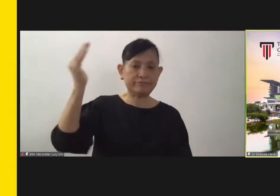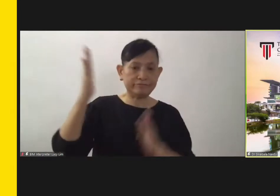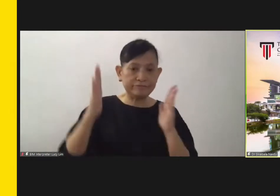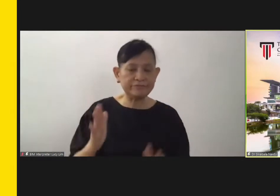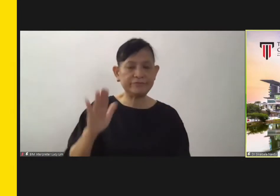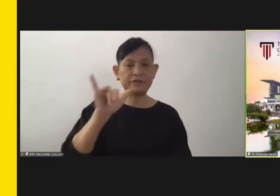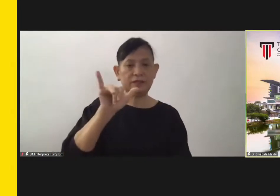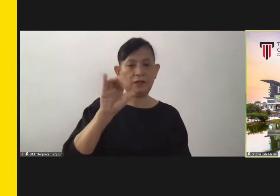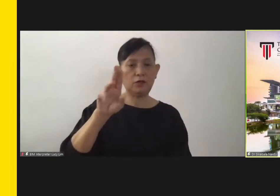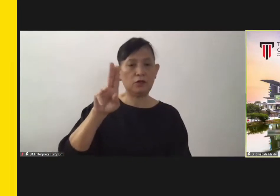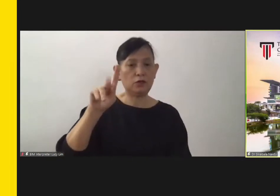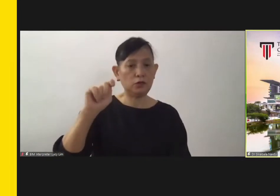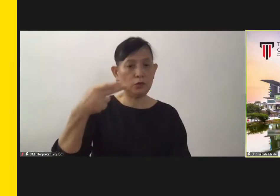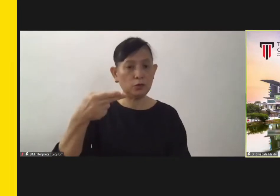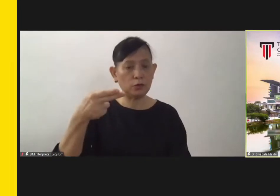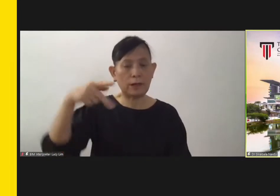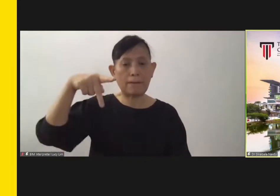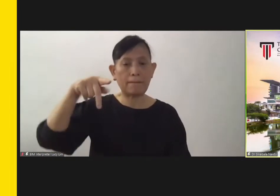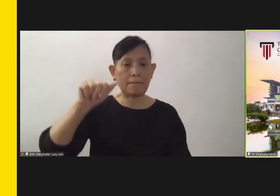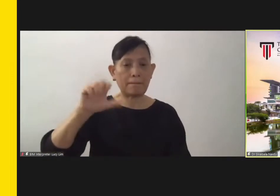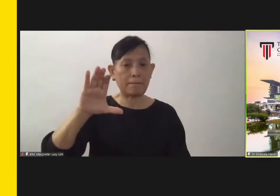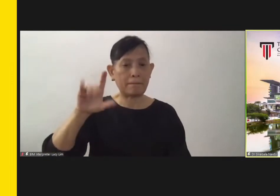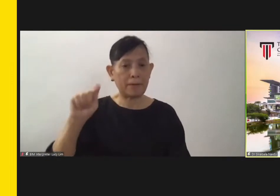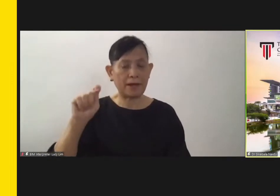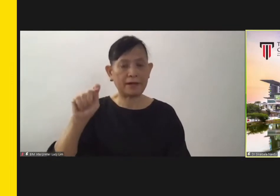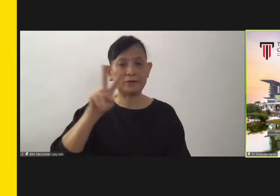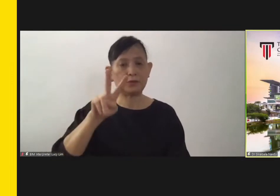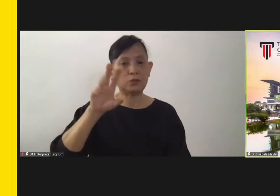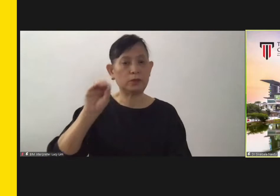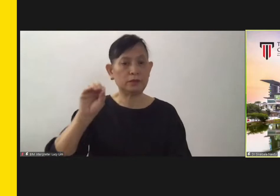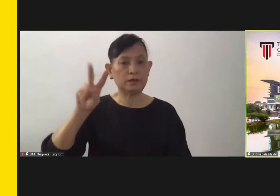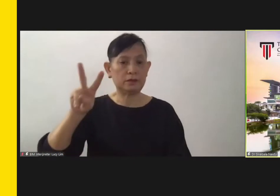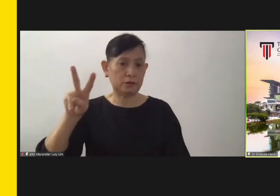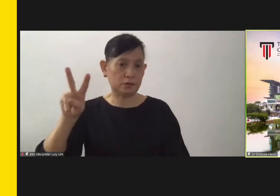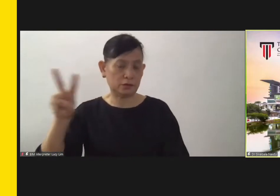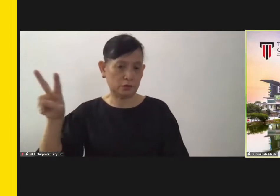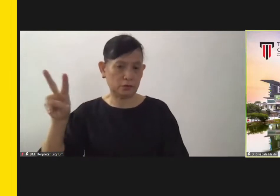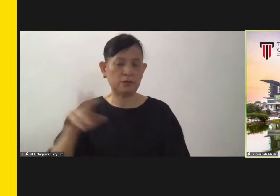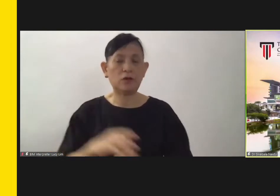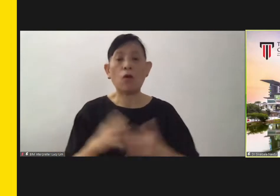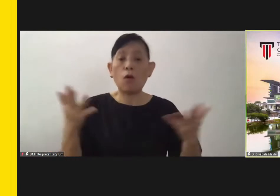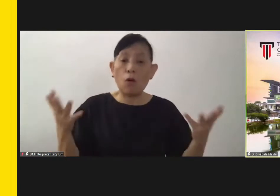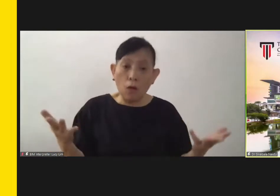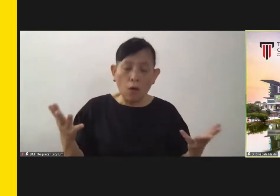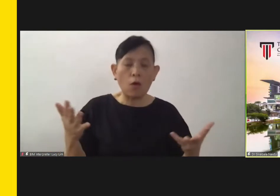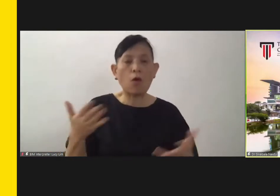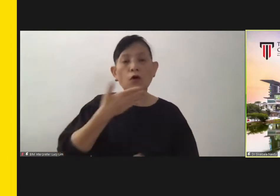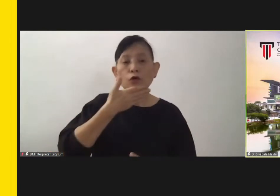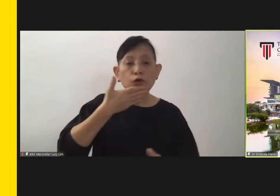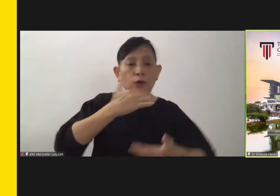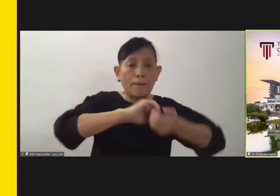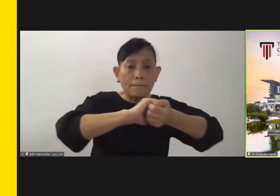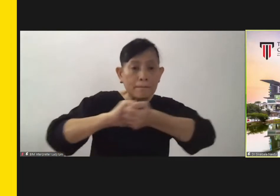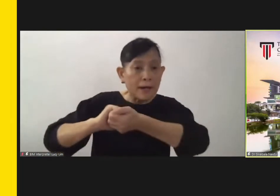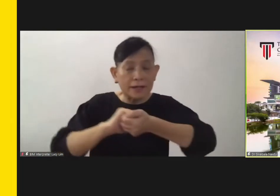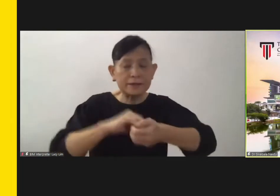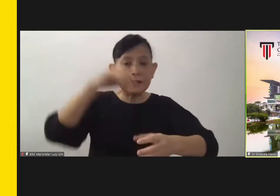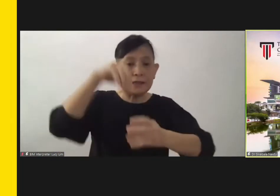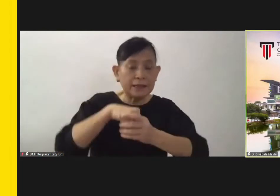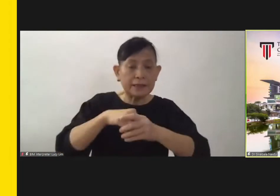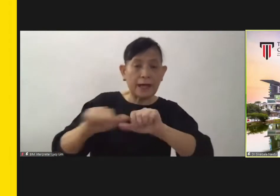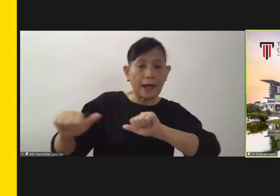PACT 2022, or more elaborately known as Youth Partnership in Action to Change